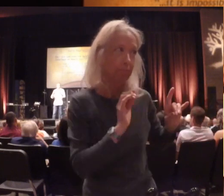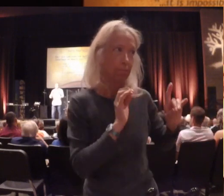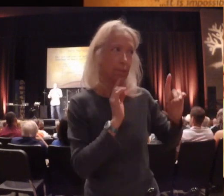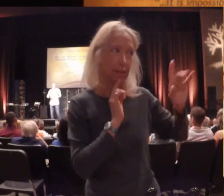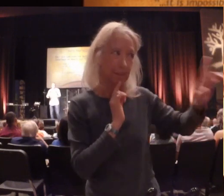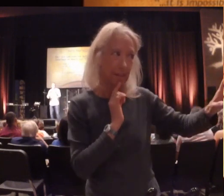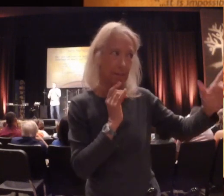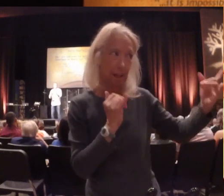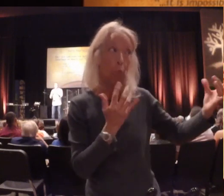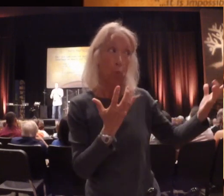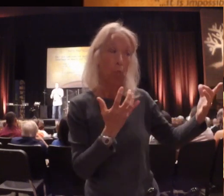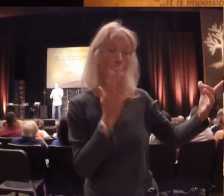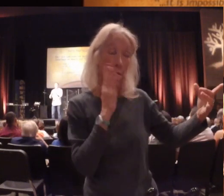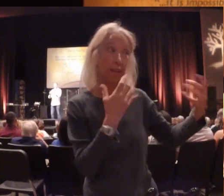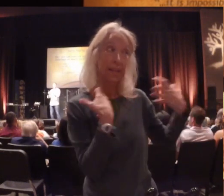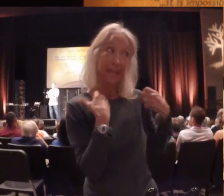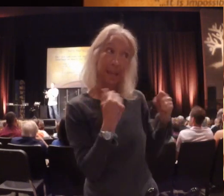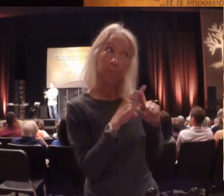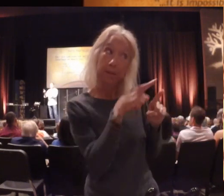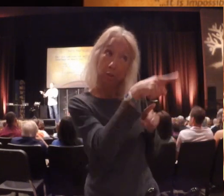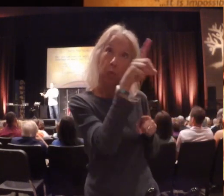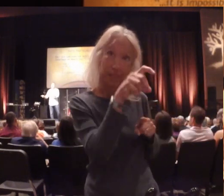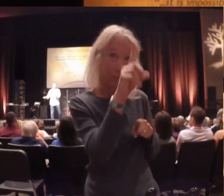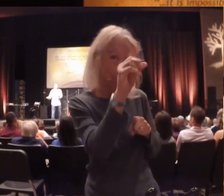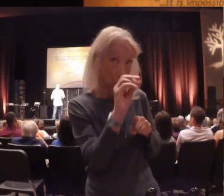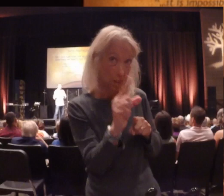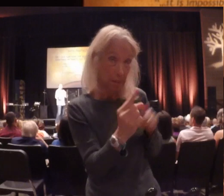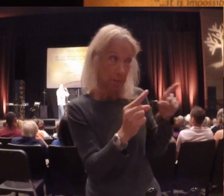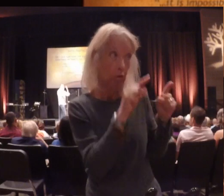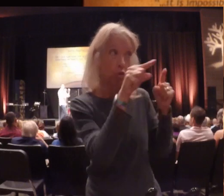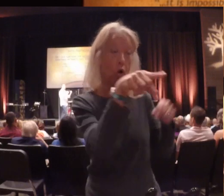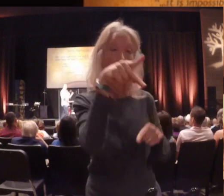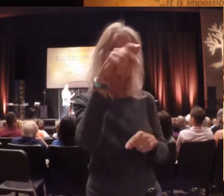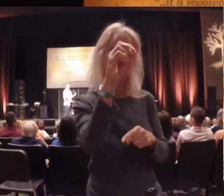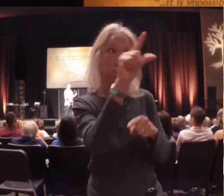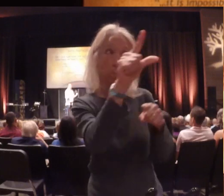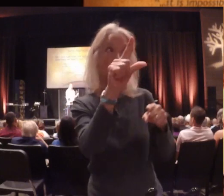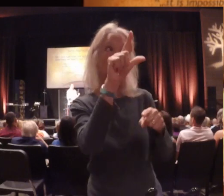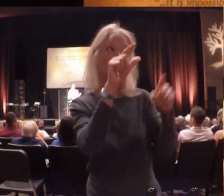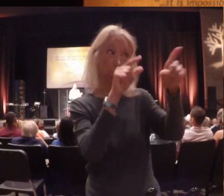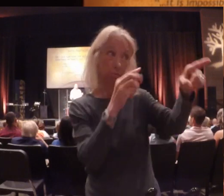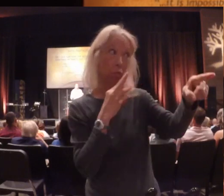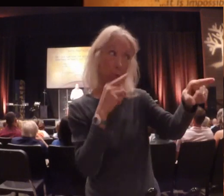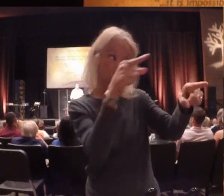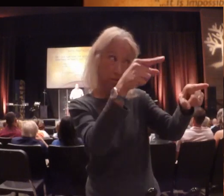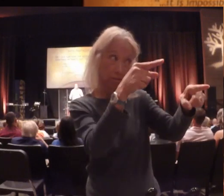And he said, listen, I want you to be healed of your blindness, but you got to do something for me. You need to go to the pool of Siloam, and you need to wash your eyes.